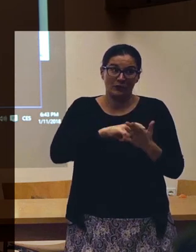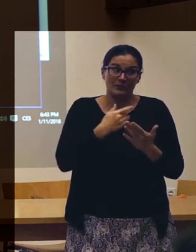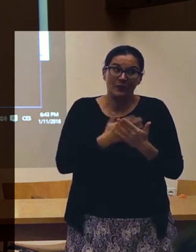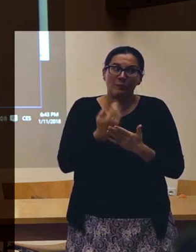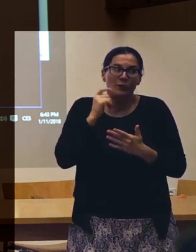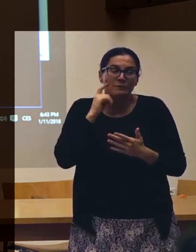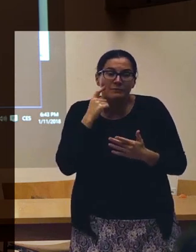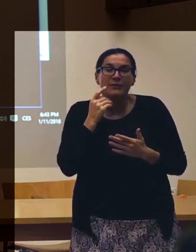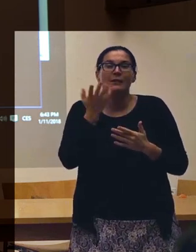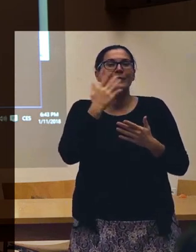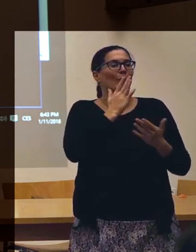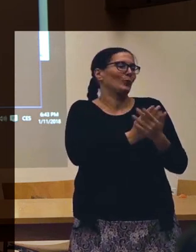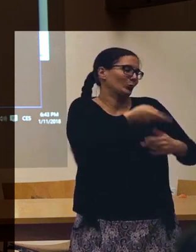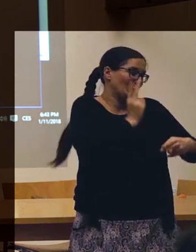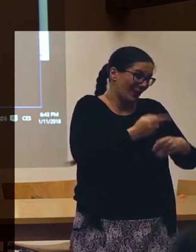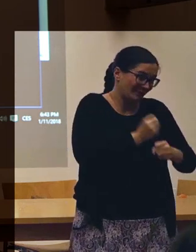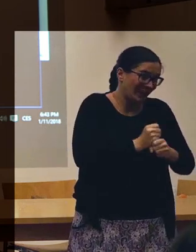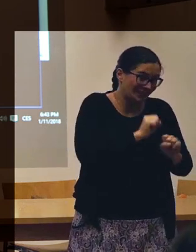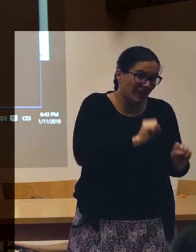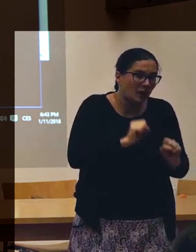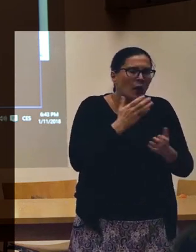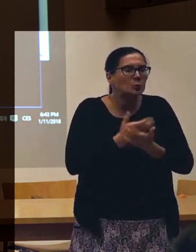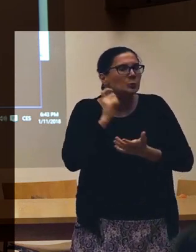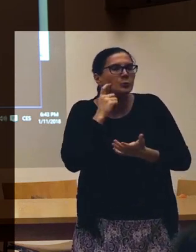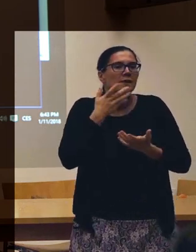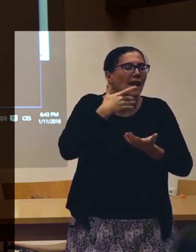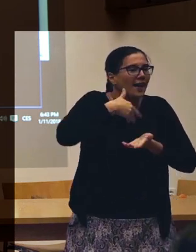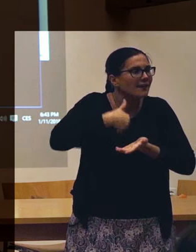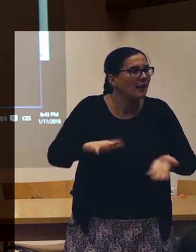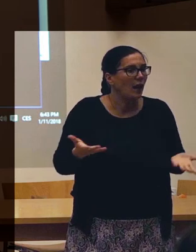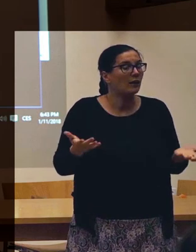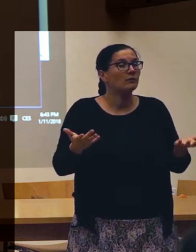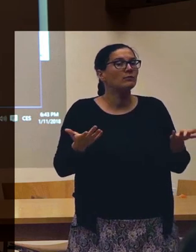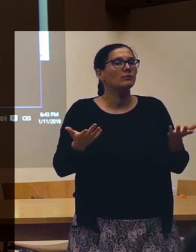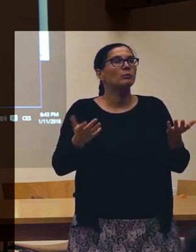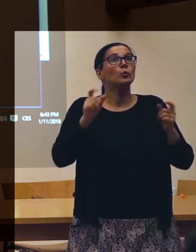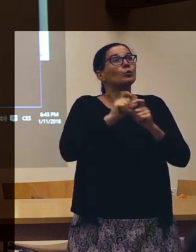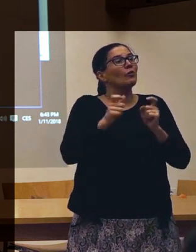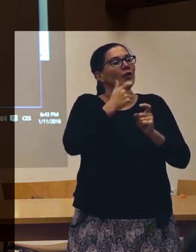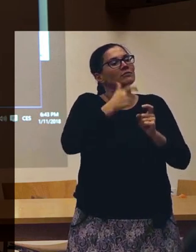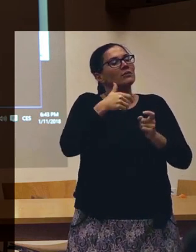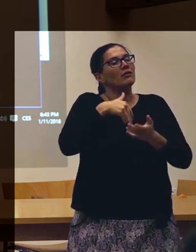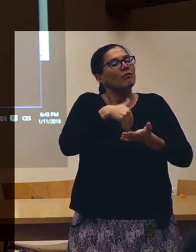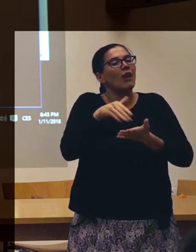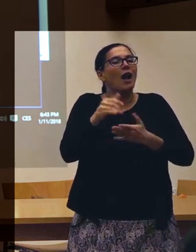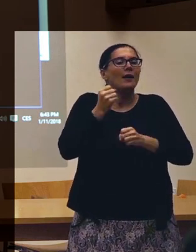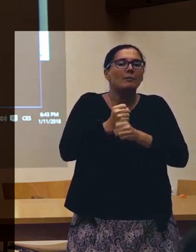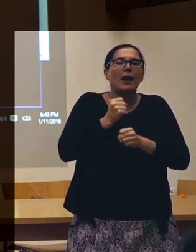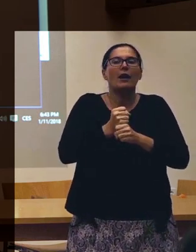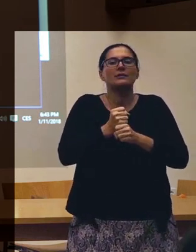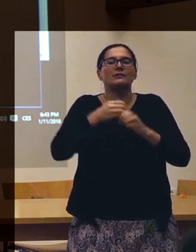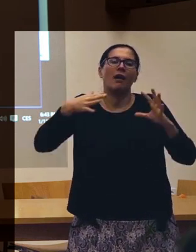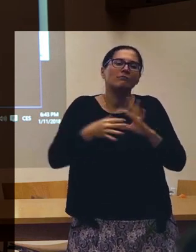quit Garage, I kind of don't want to stop being inclusion only the theme of